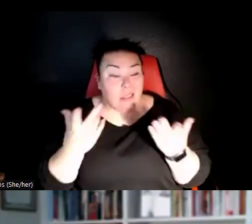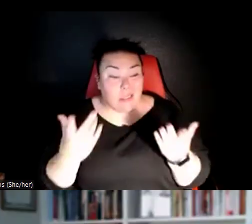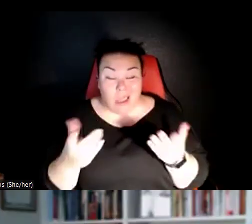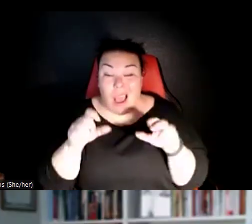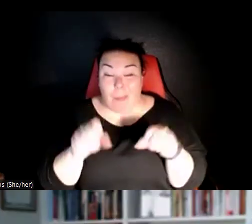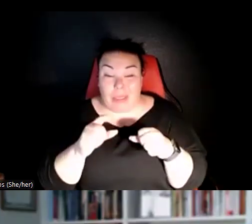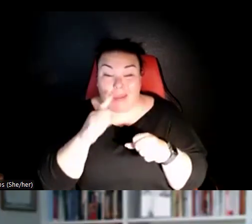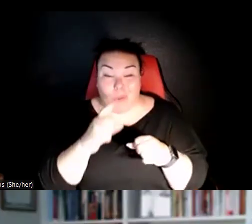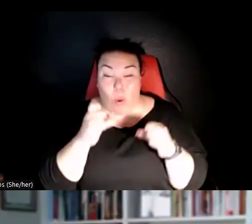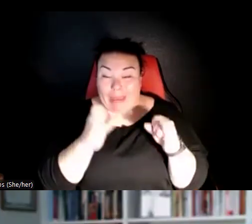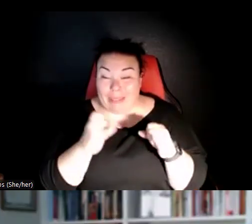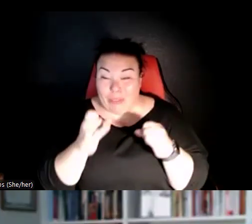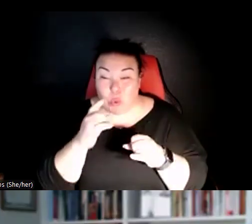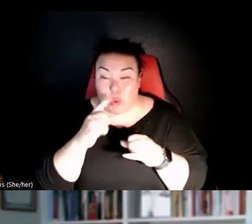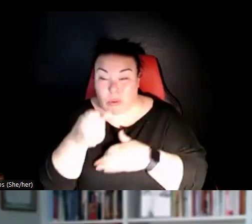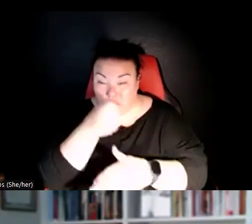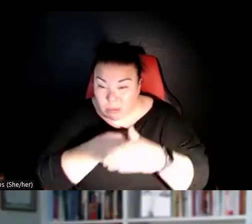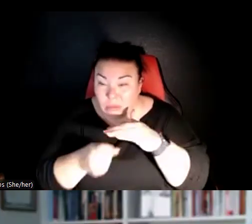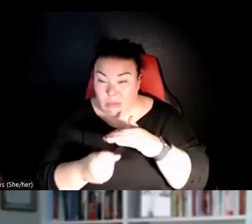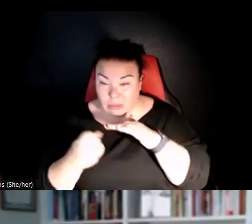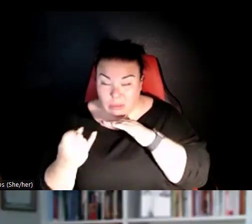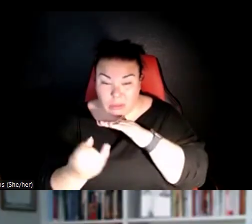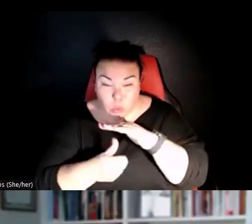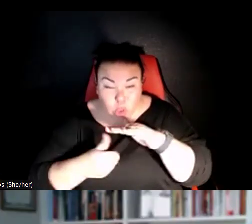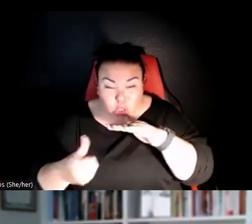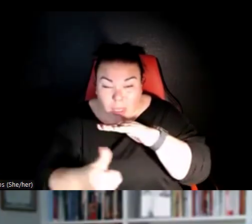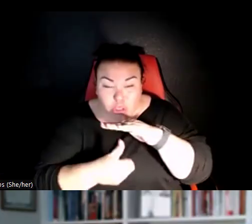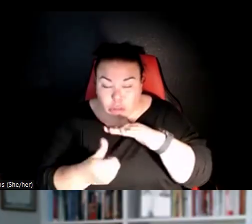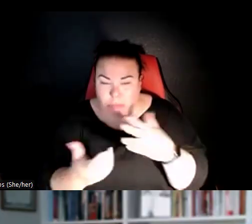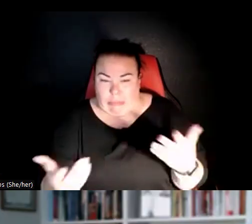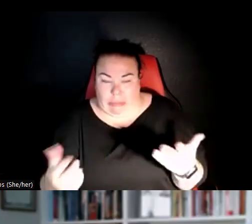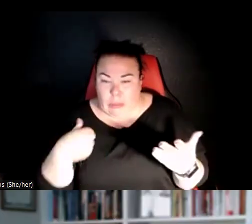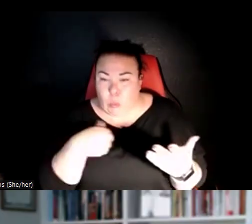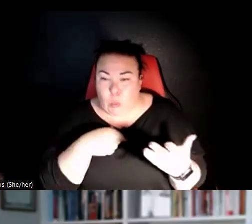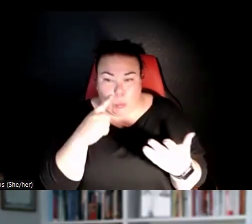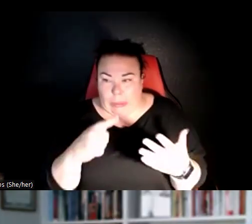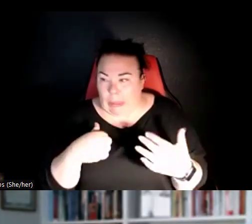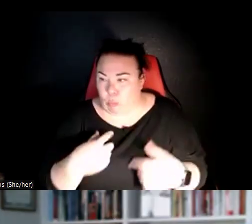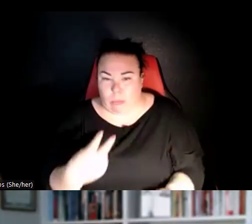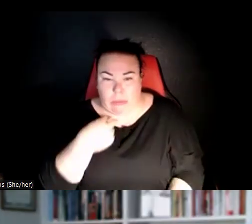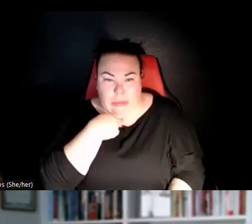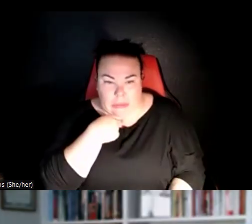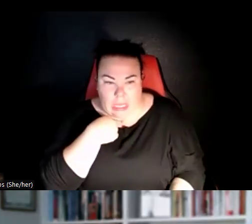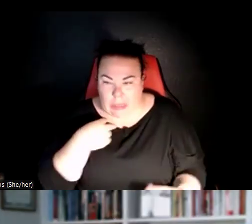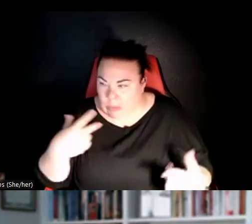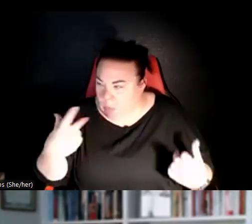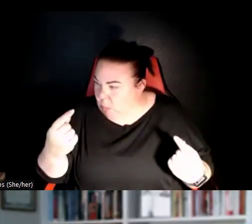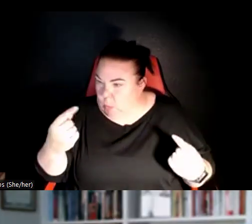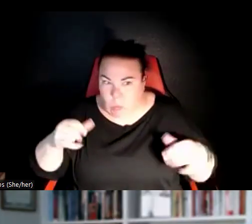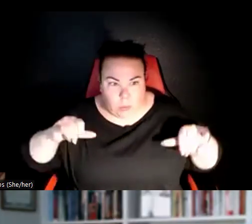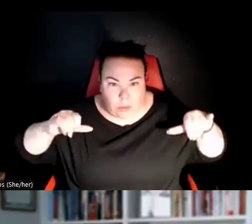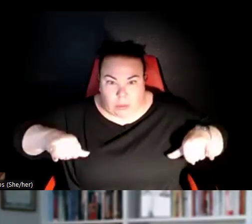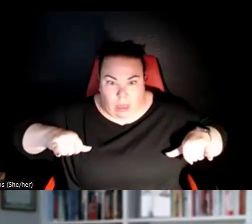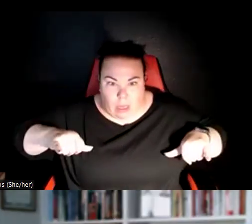um, and much less move people around. I mean, we were frozen. And so what Mm-hmm. our organization was able to